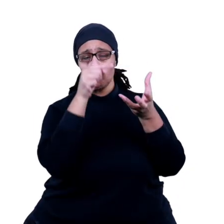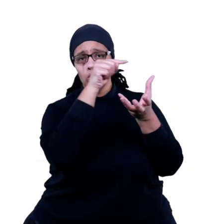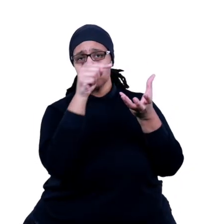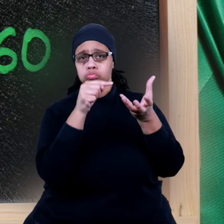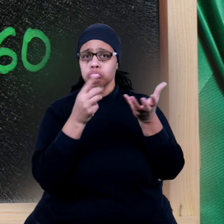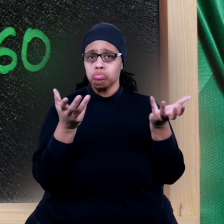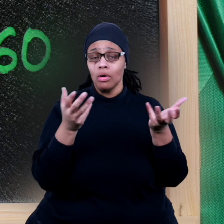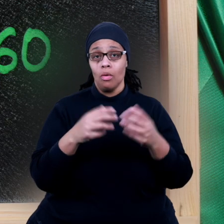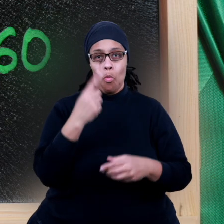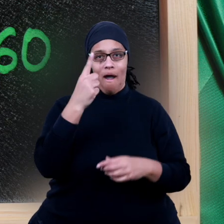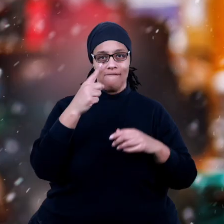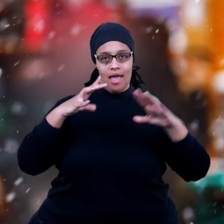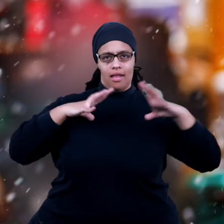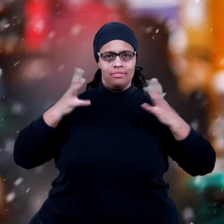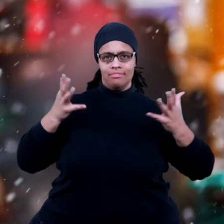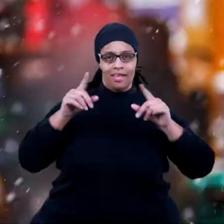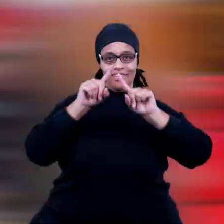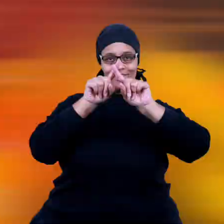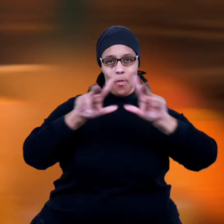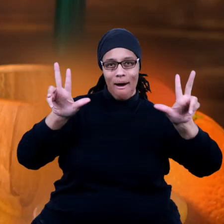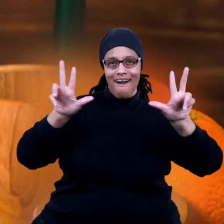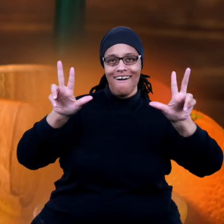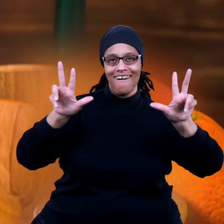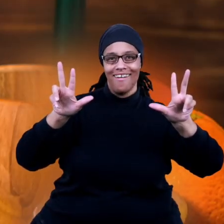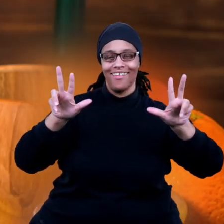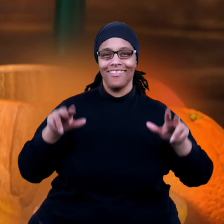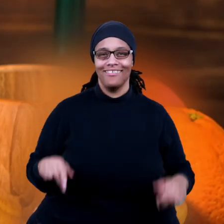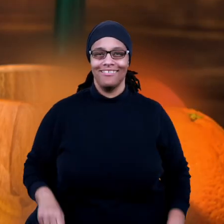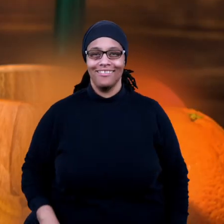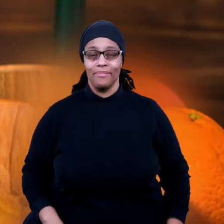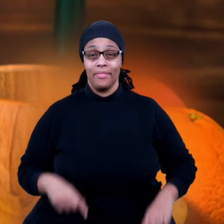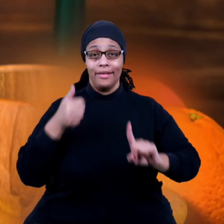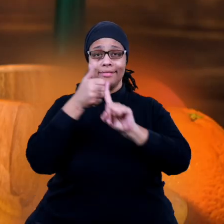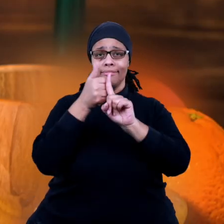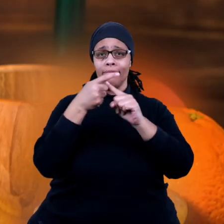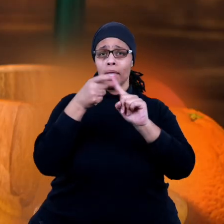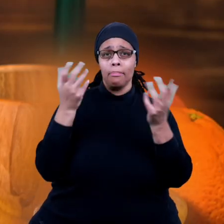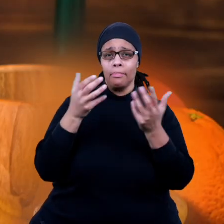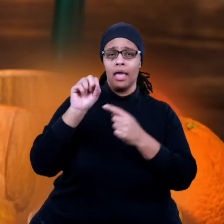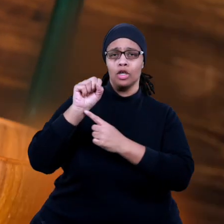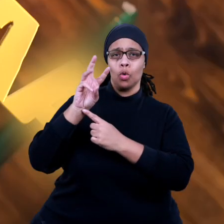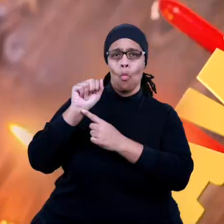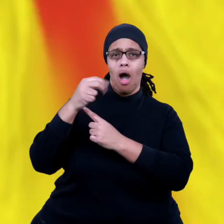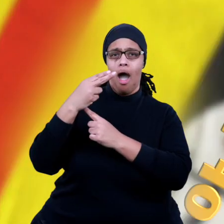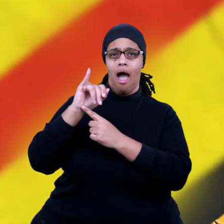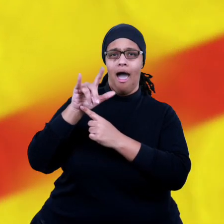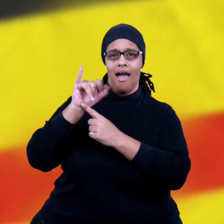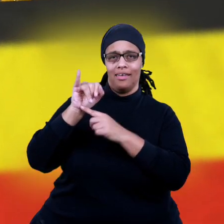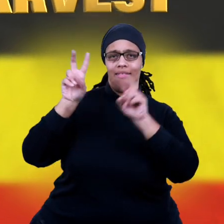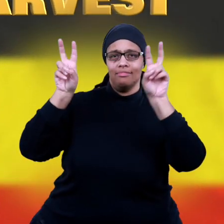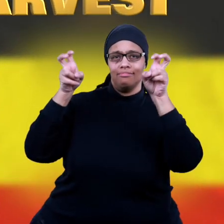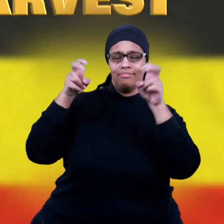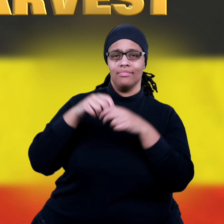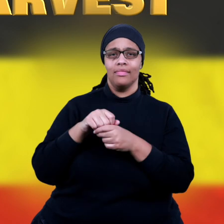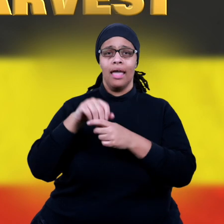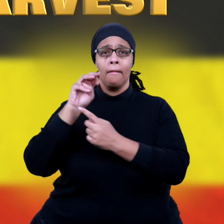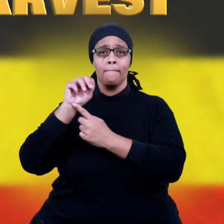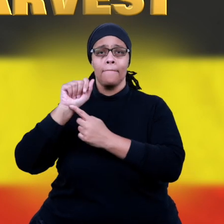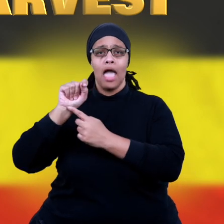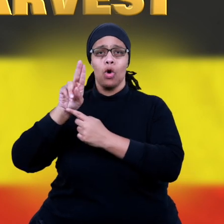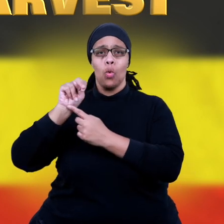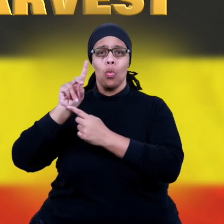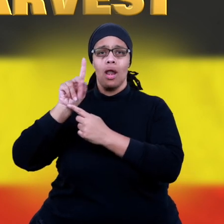of the world. One of these holidays is called Kwanzaa. The name Kwanzaa comes from the Swahili